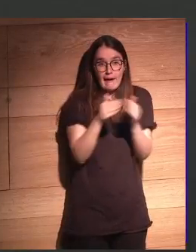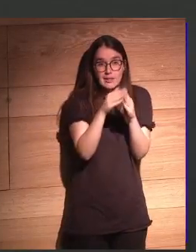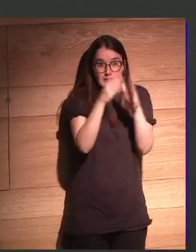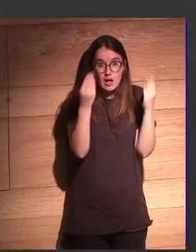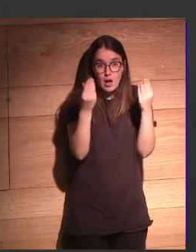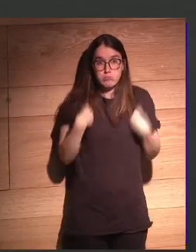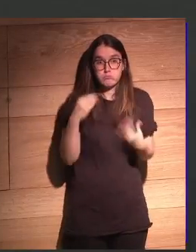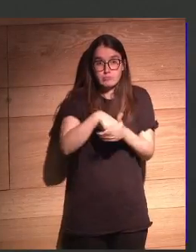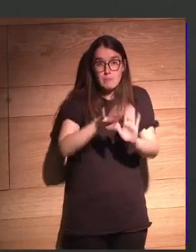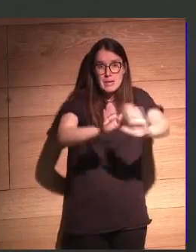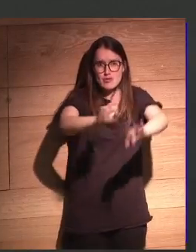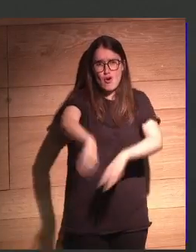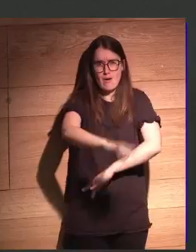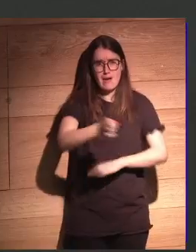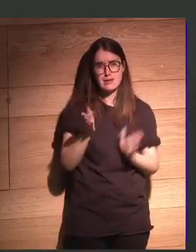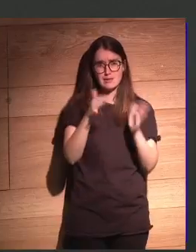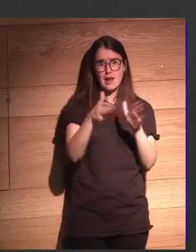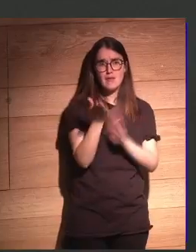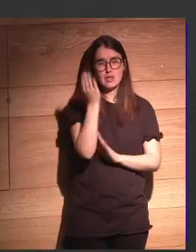It's not only the place where we